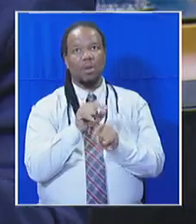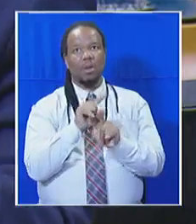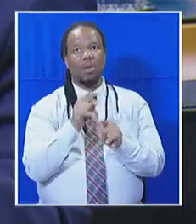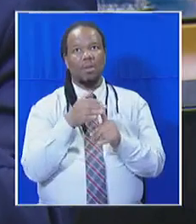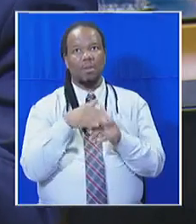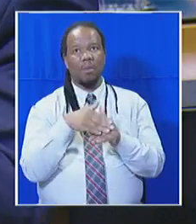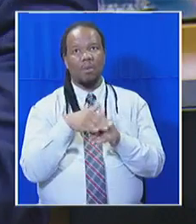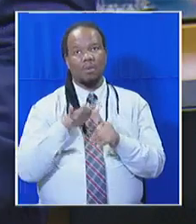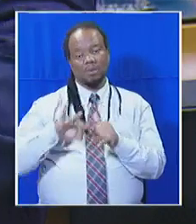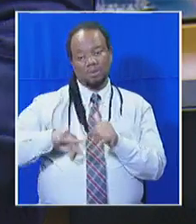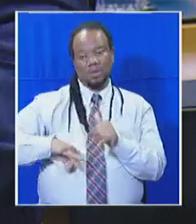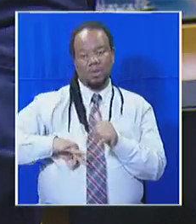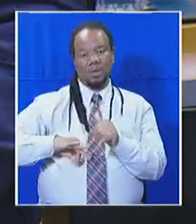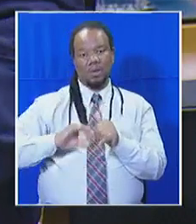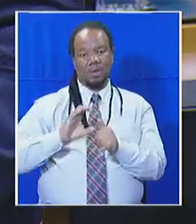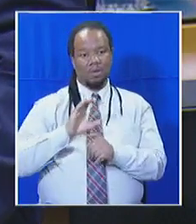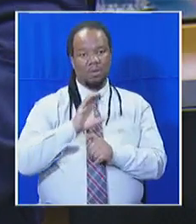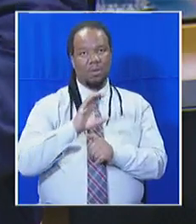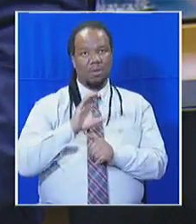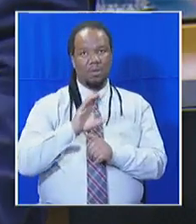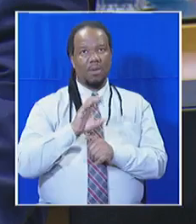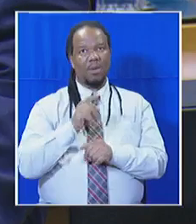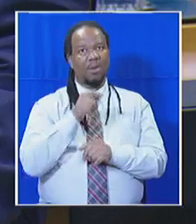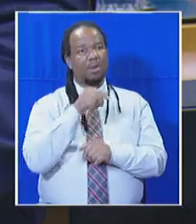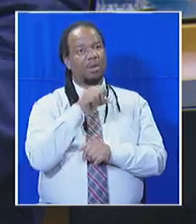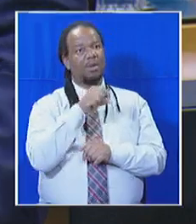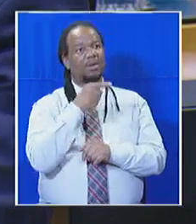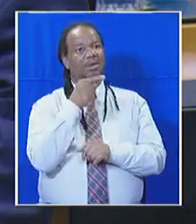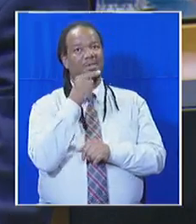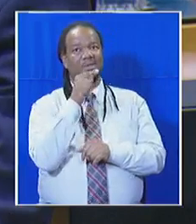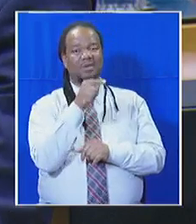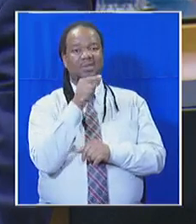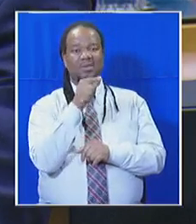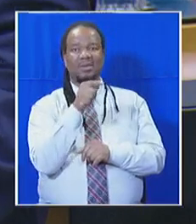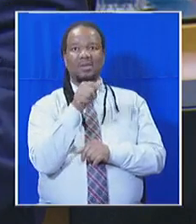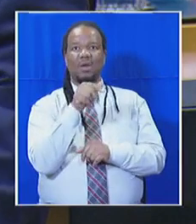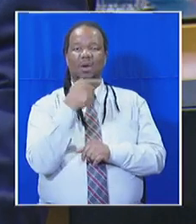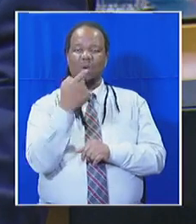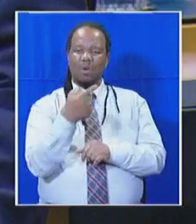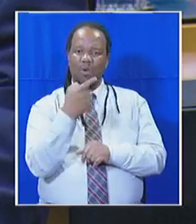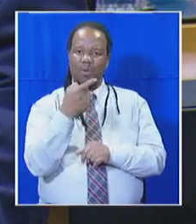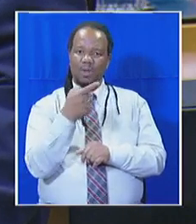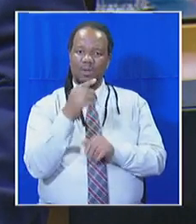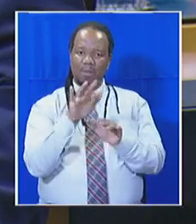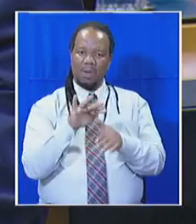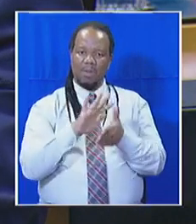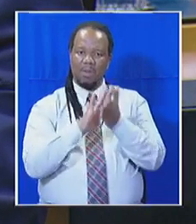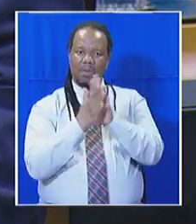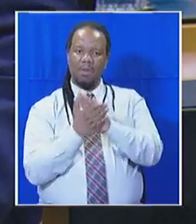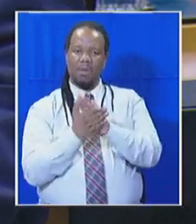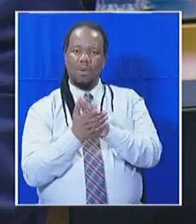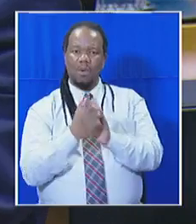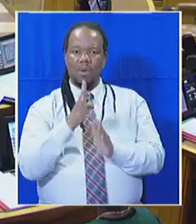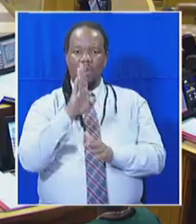salary. I don't know. She always disorganizes the house. I appeal. Boroto needs to